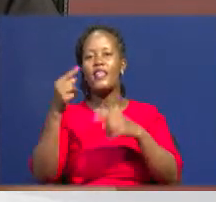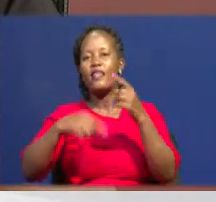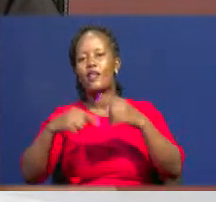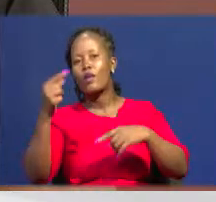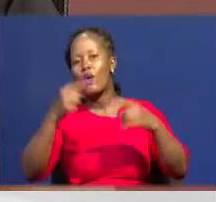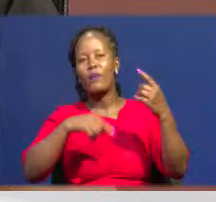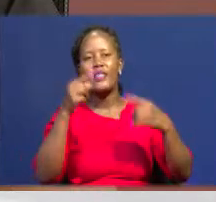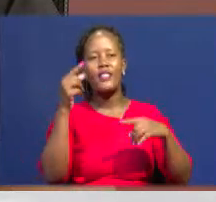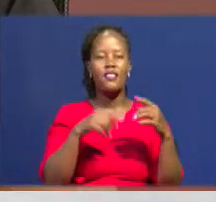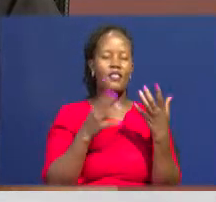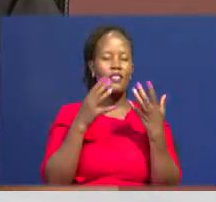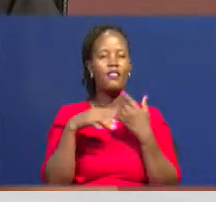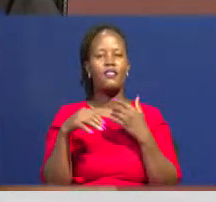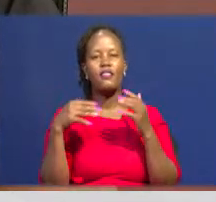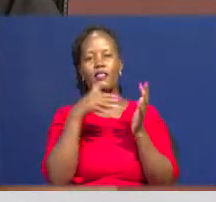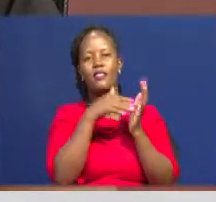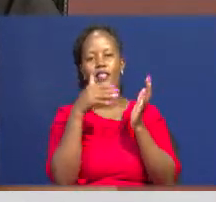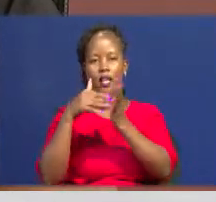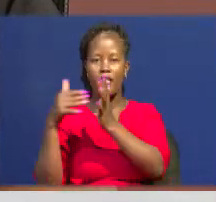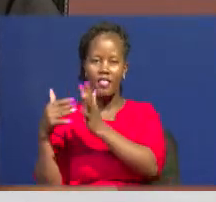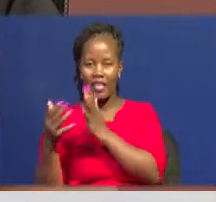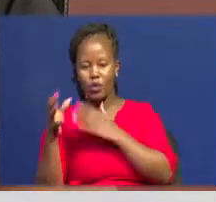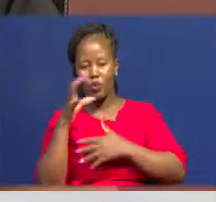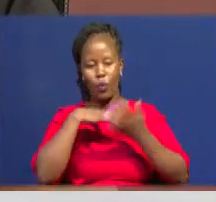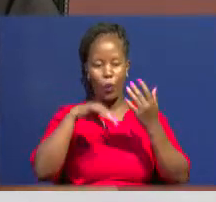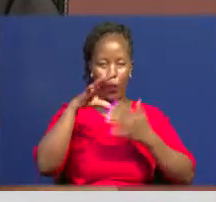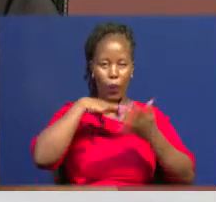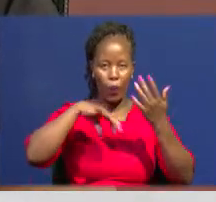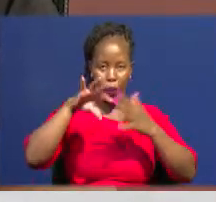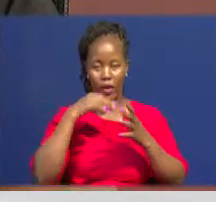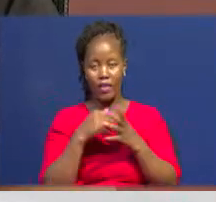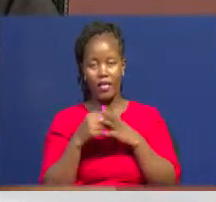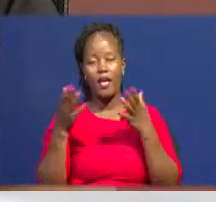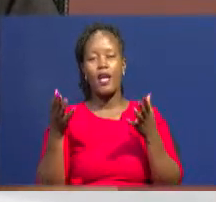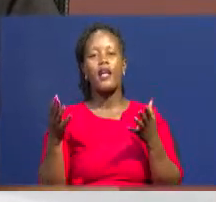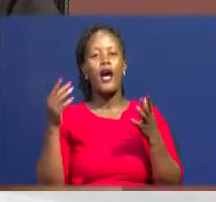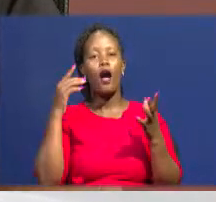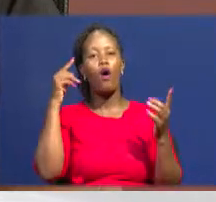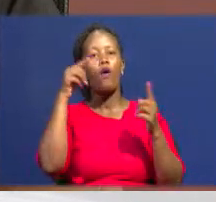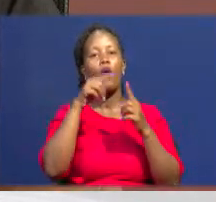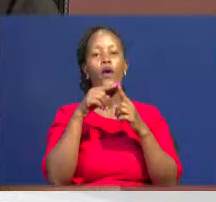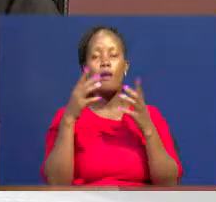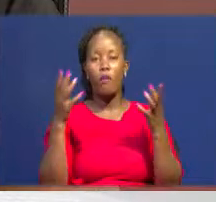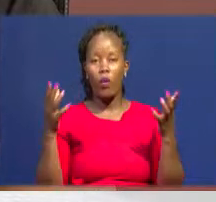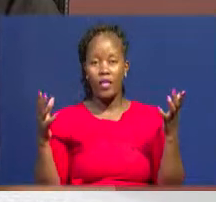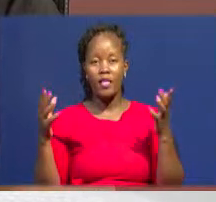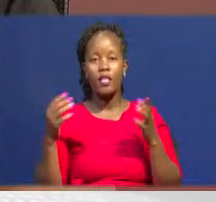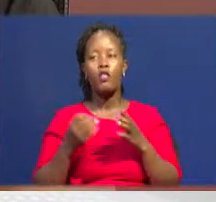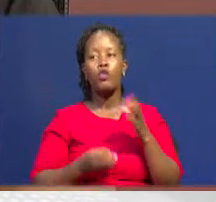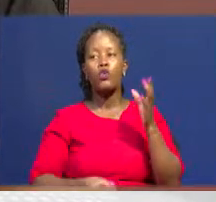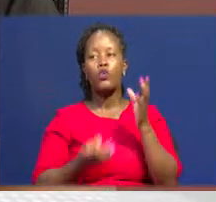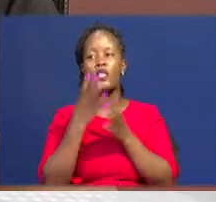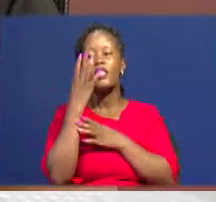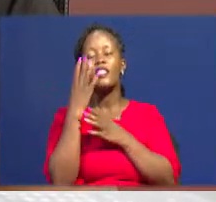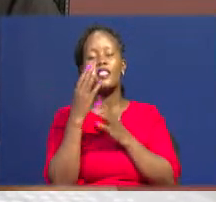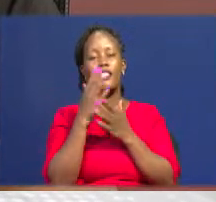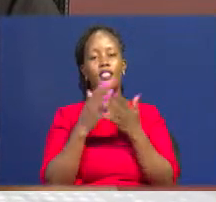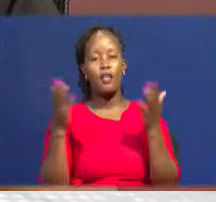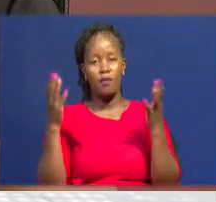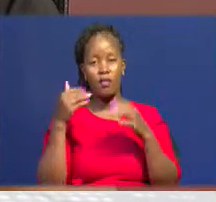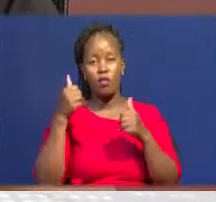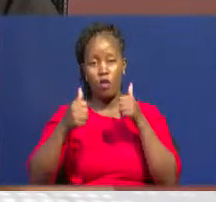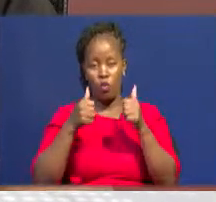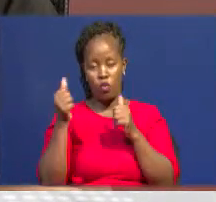distractions or something like that. So the idea is to create an event that is going to be